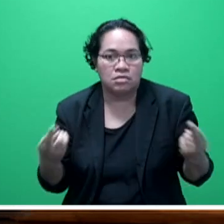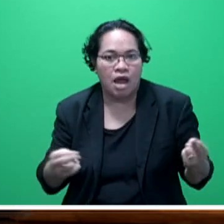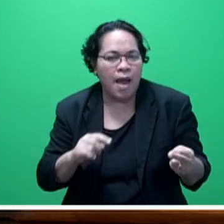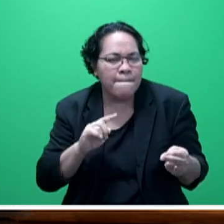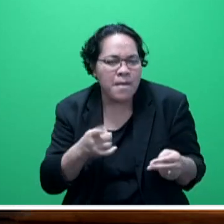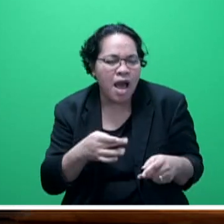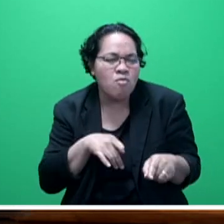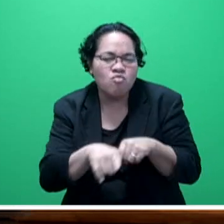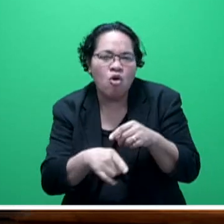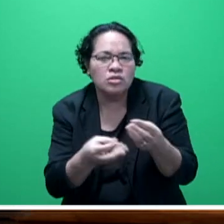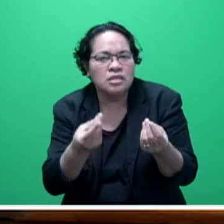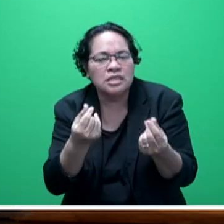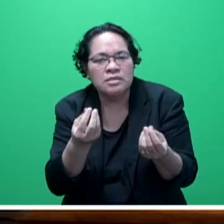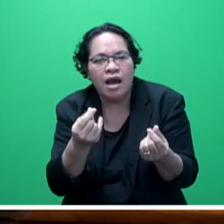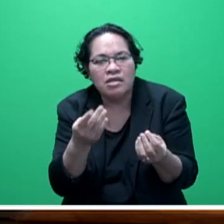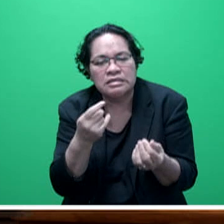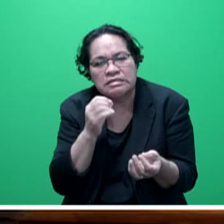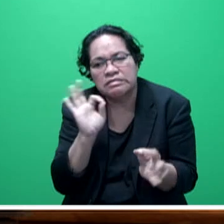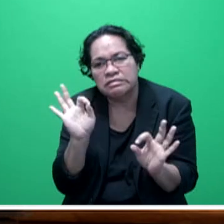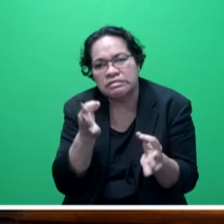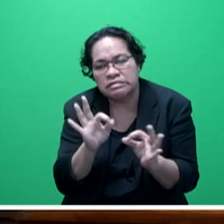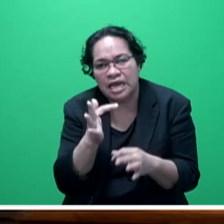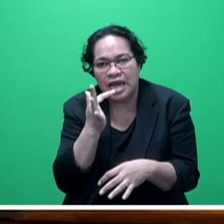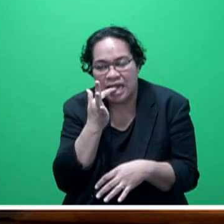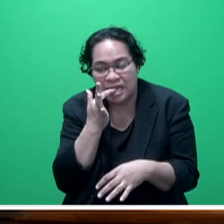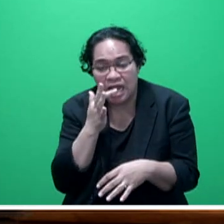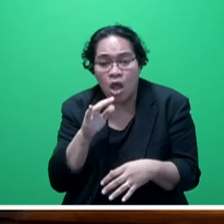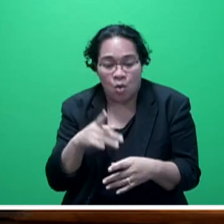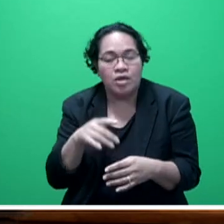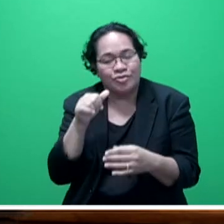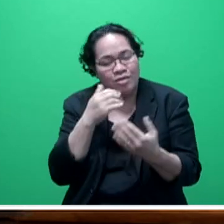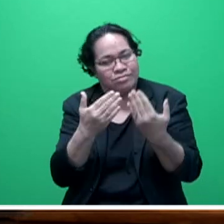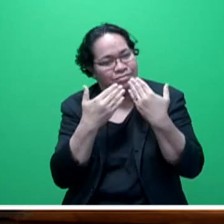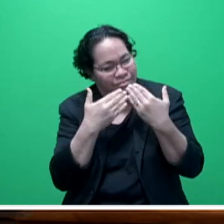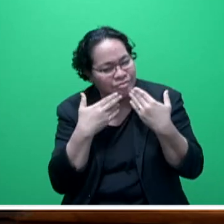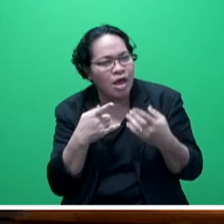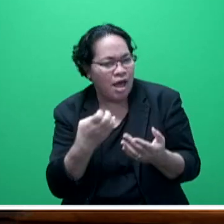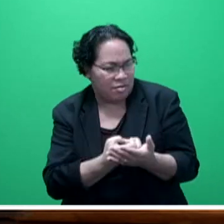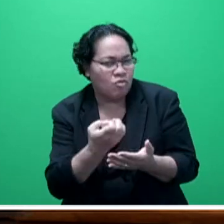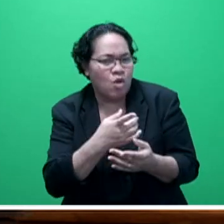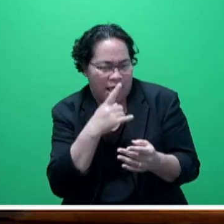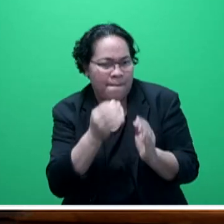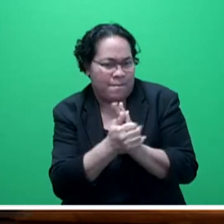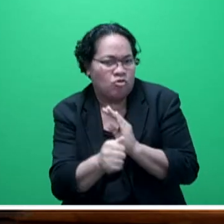cash-poor. We have to appreciate the potential wealth and economic gains that we